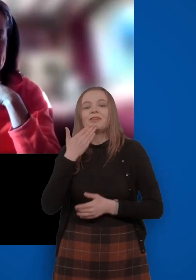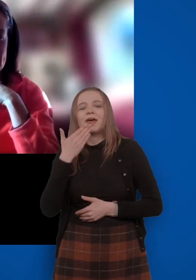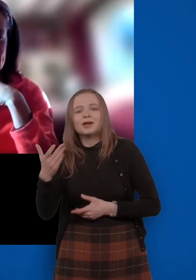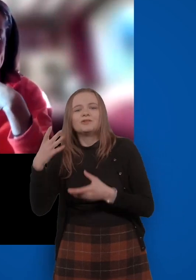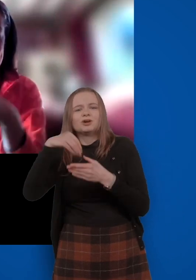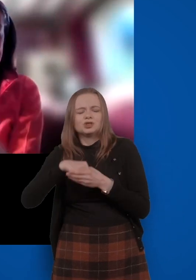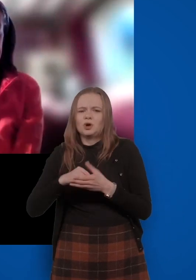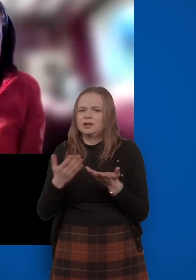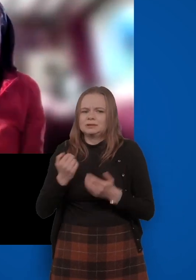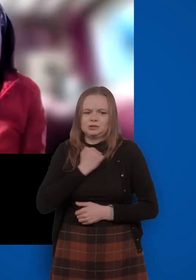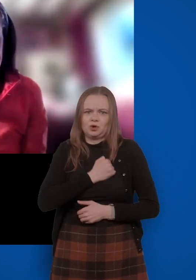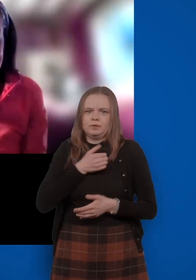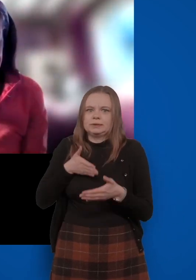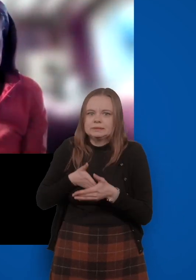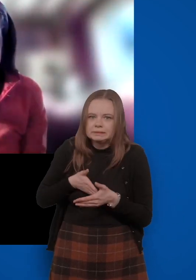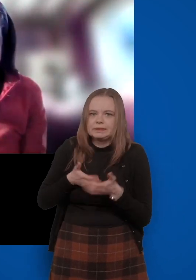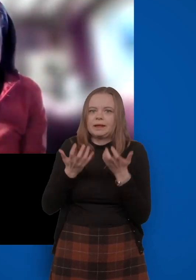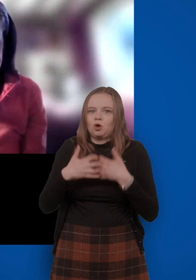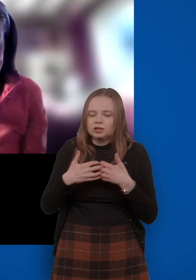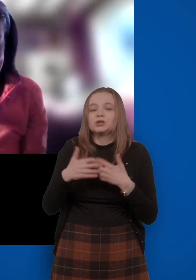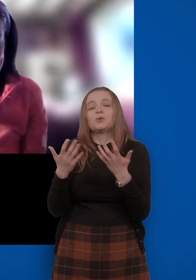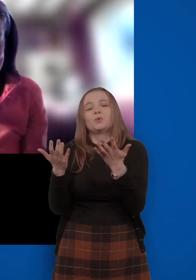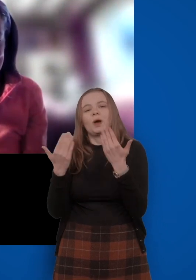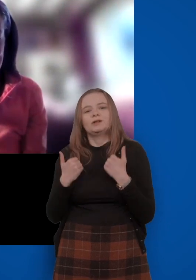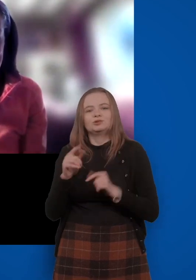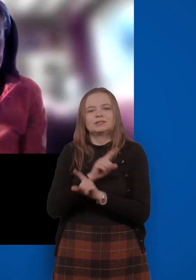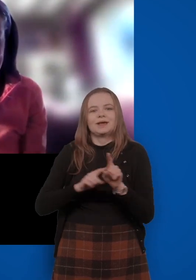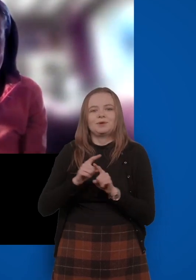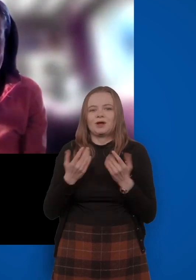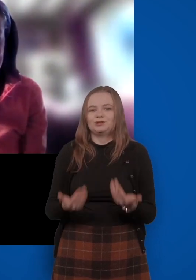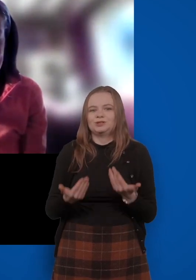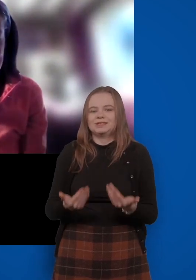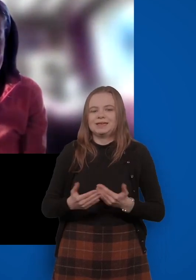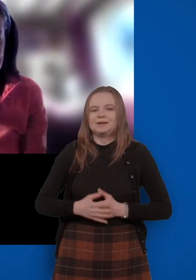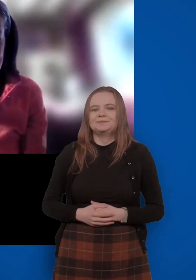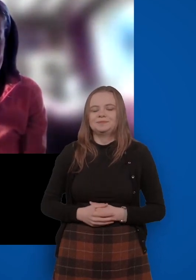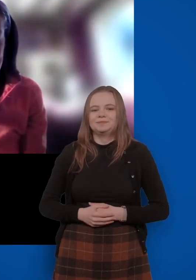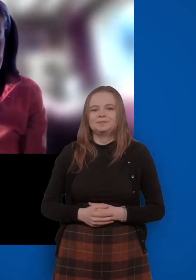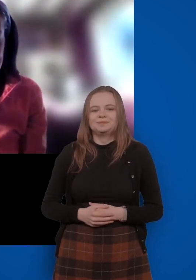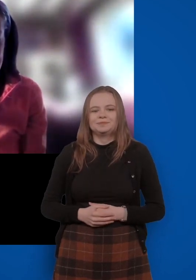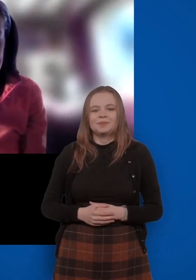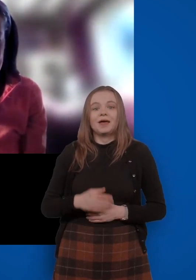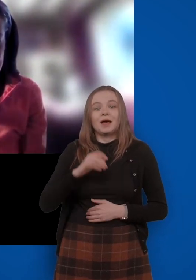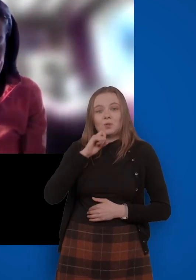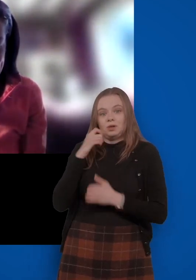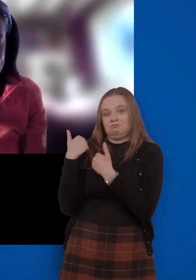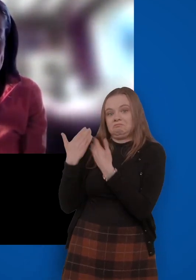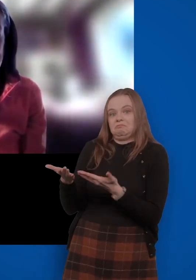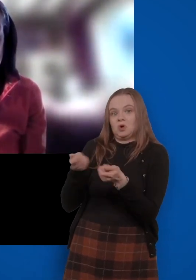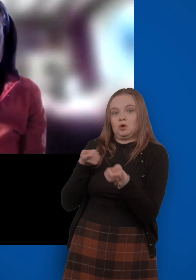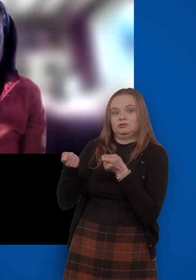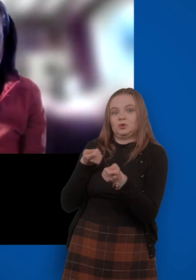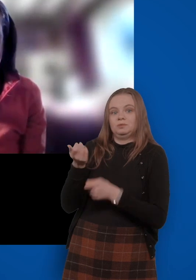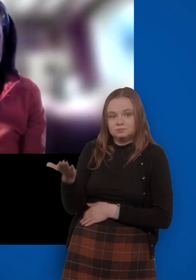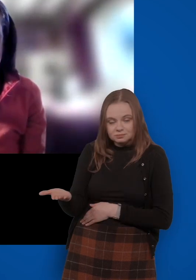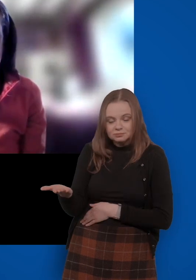few of the technical hiccups there, and welcome to our seminar today. I'm going to turn over the control to you, and we're